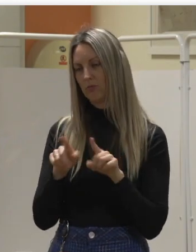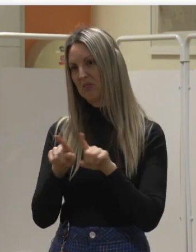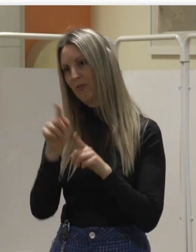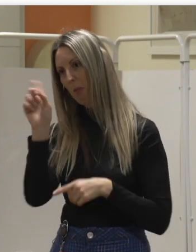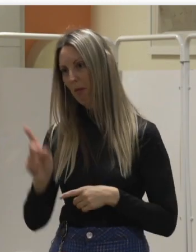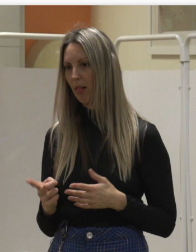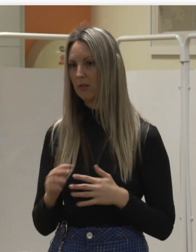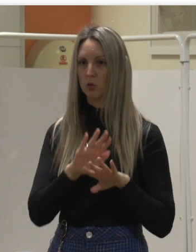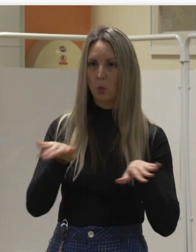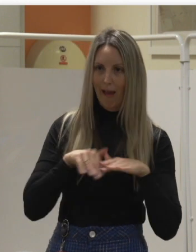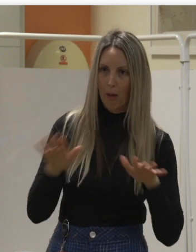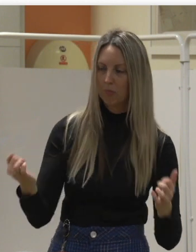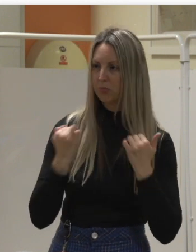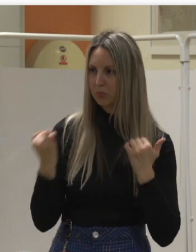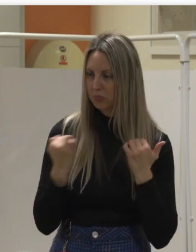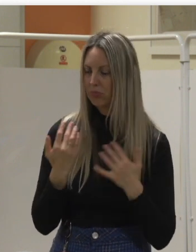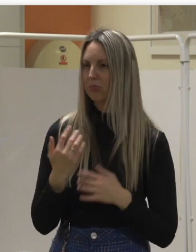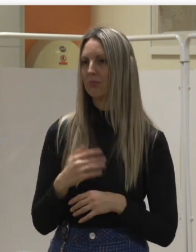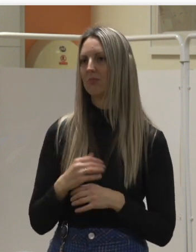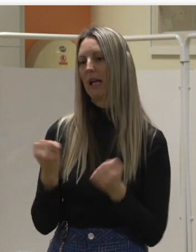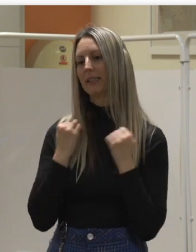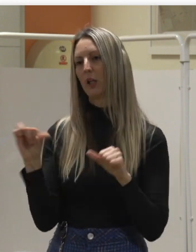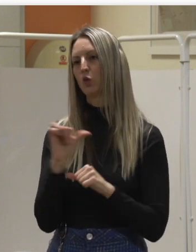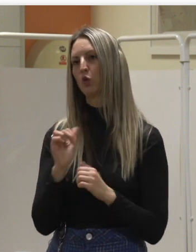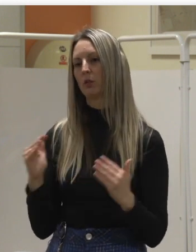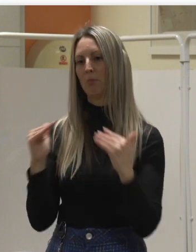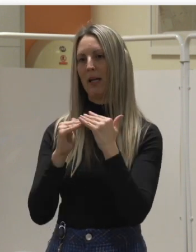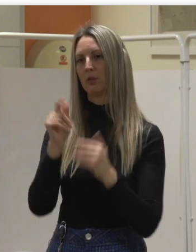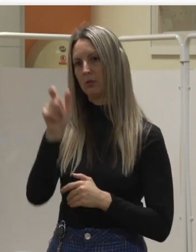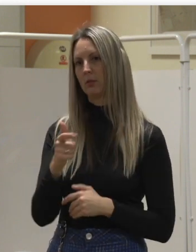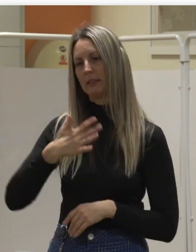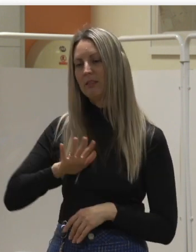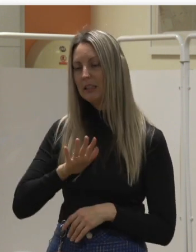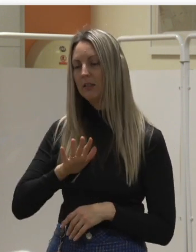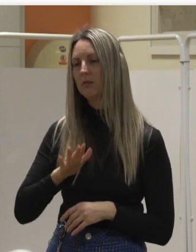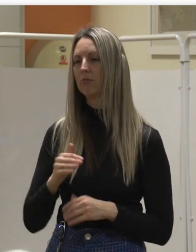should suit what their need is and what they like, because you need to enjoy that.